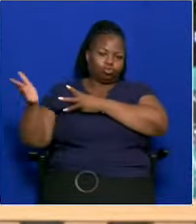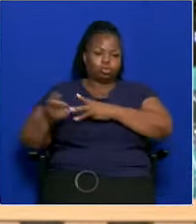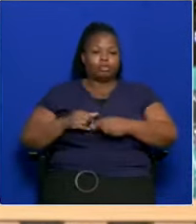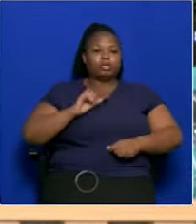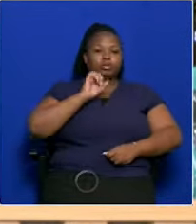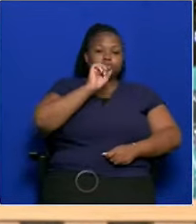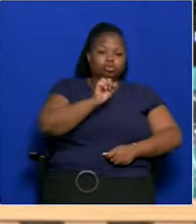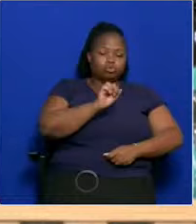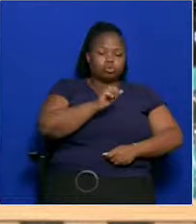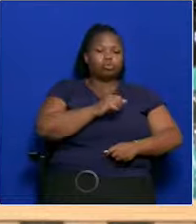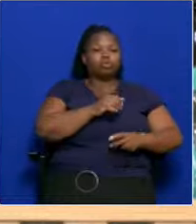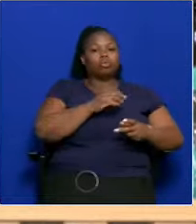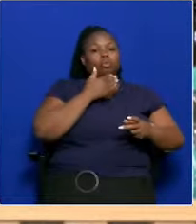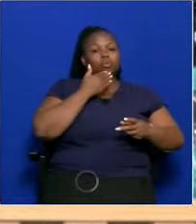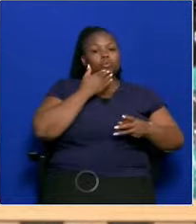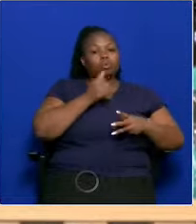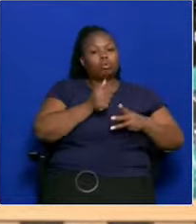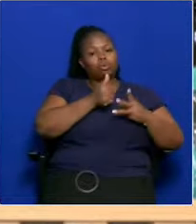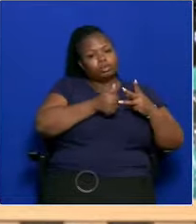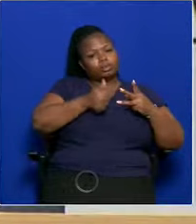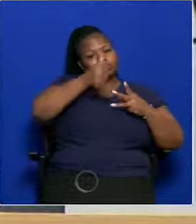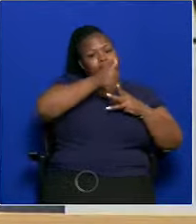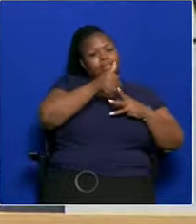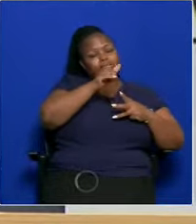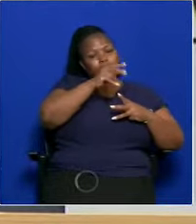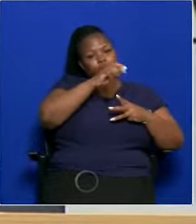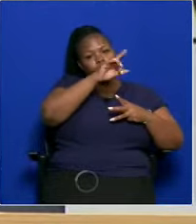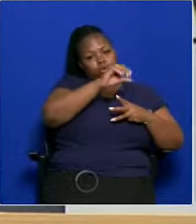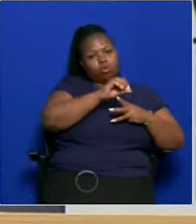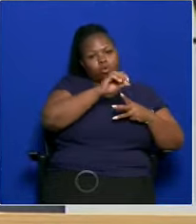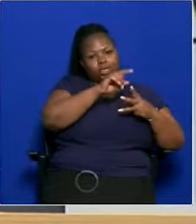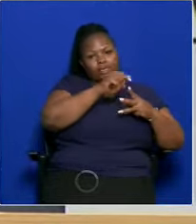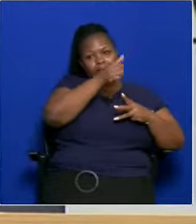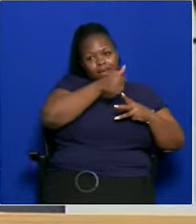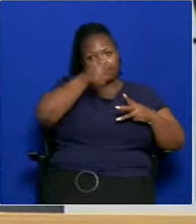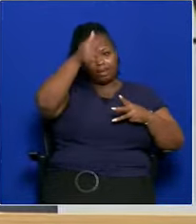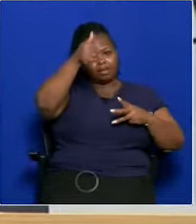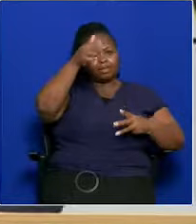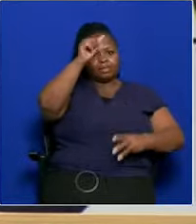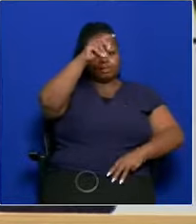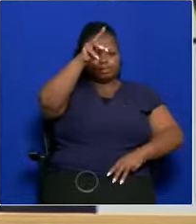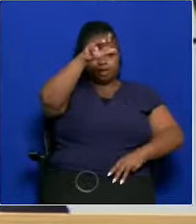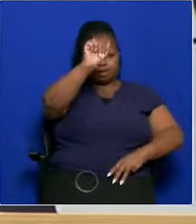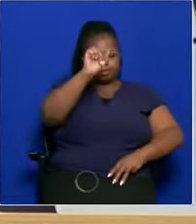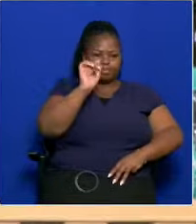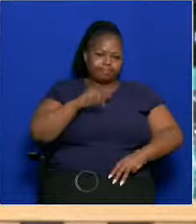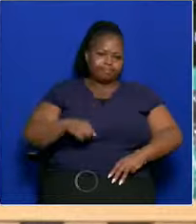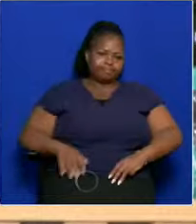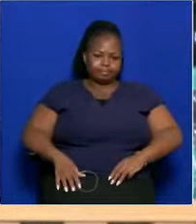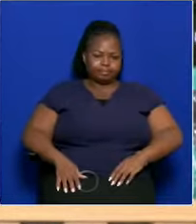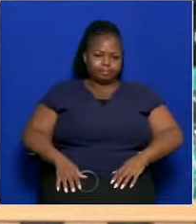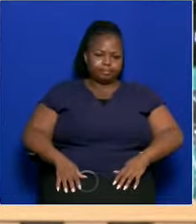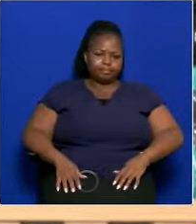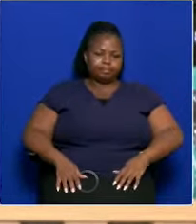to General Sentumulo and then General Sibia. Yes. All right.